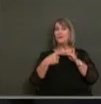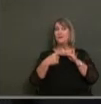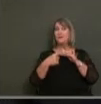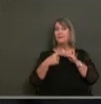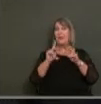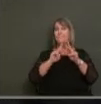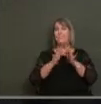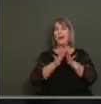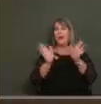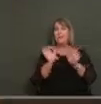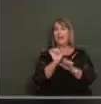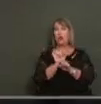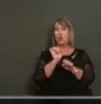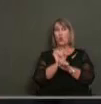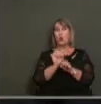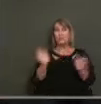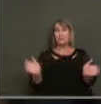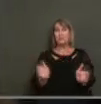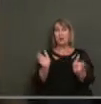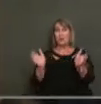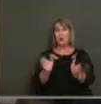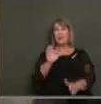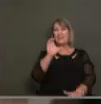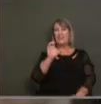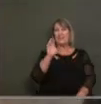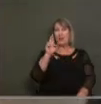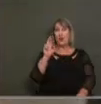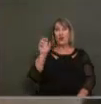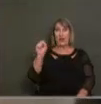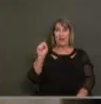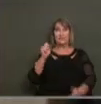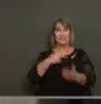how Public Works promotes the CRS program?